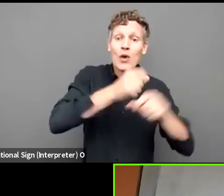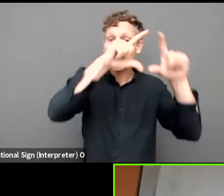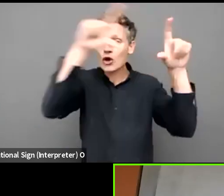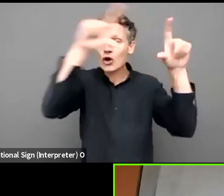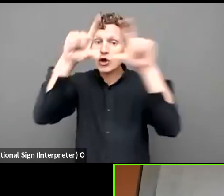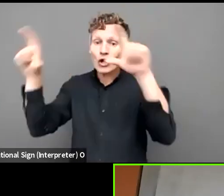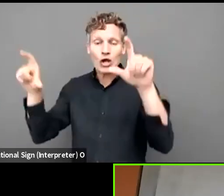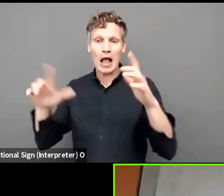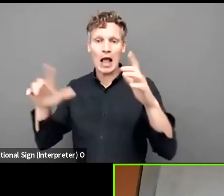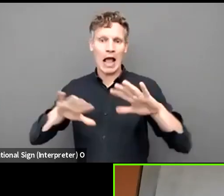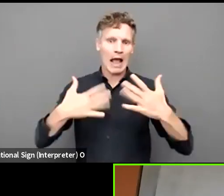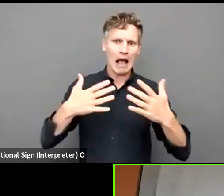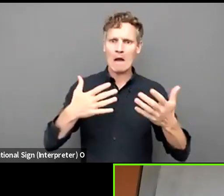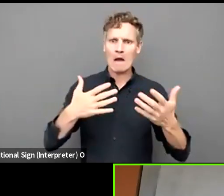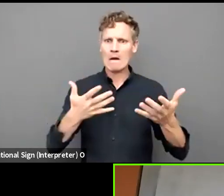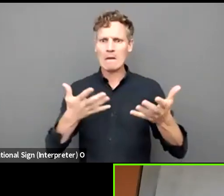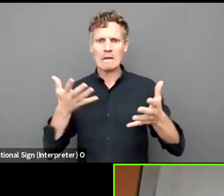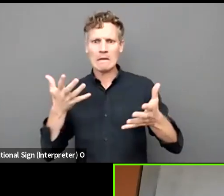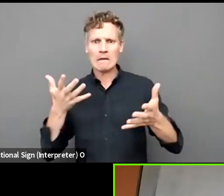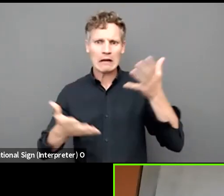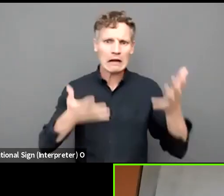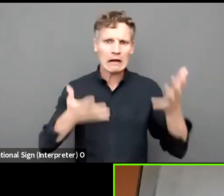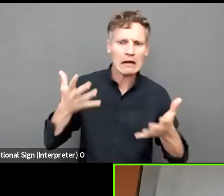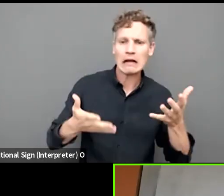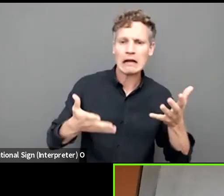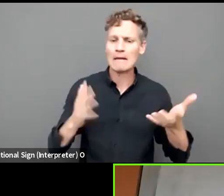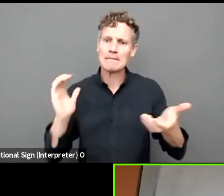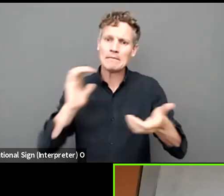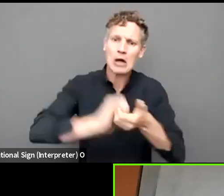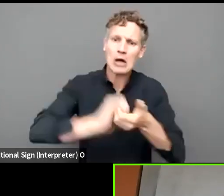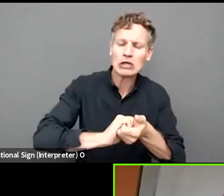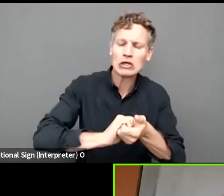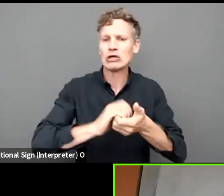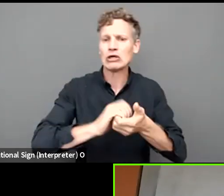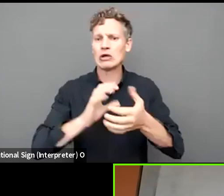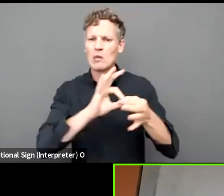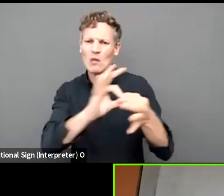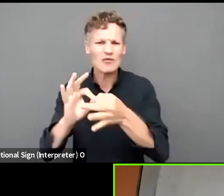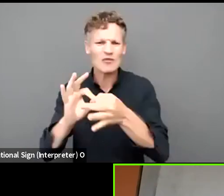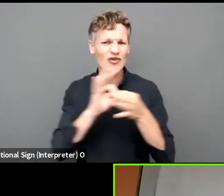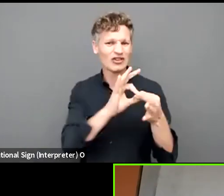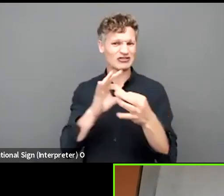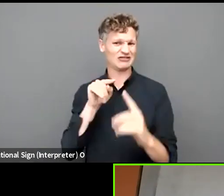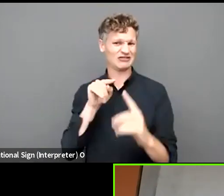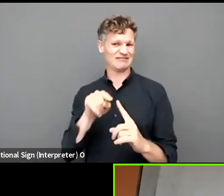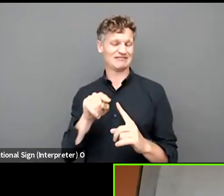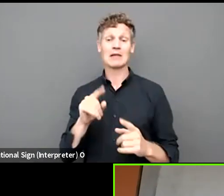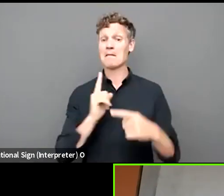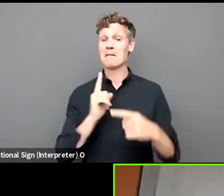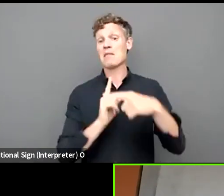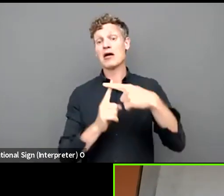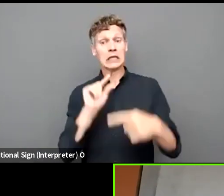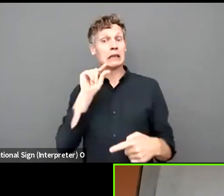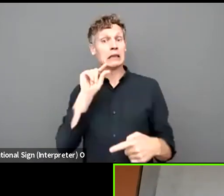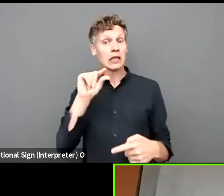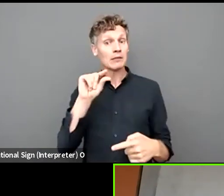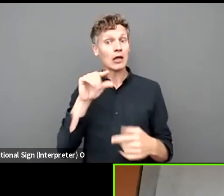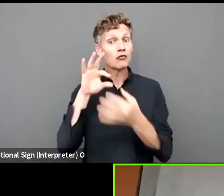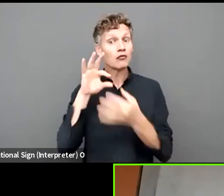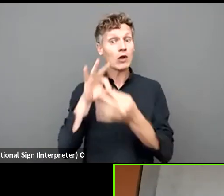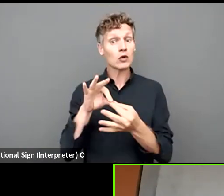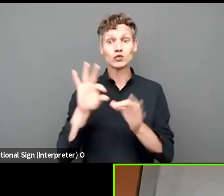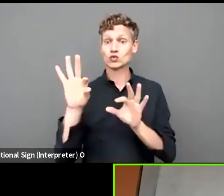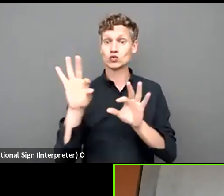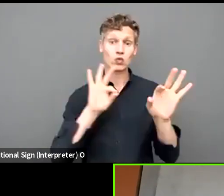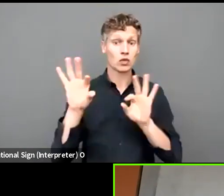I think it also has a little bit to do with choice, because women tend to make